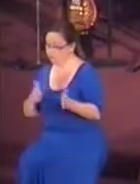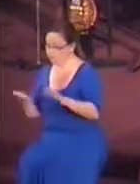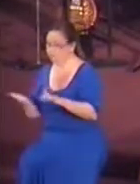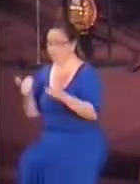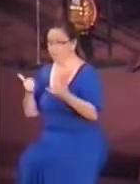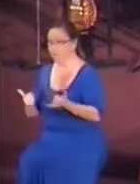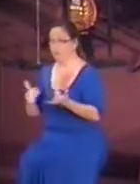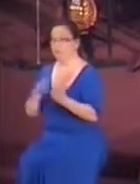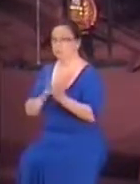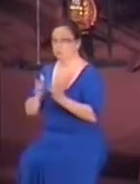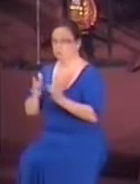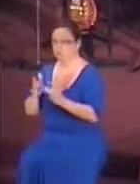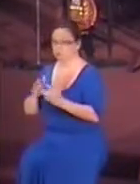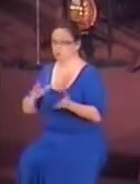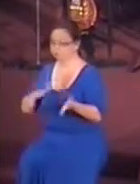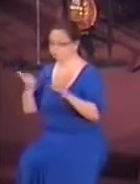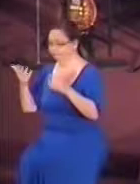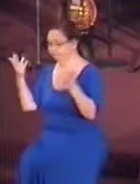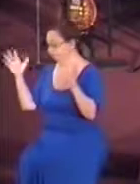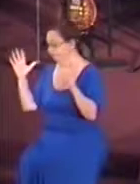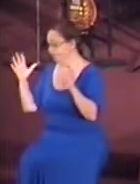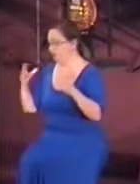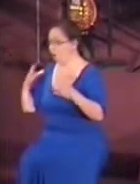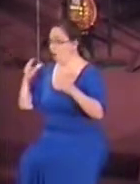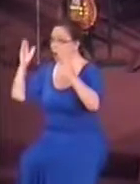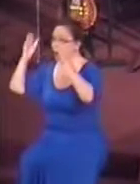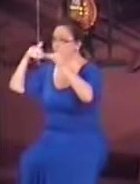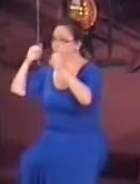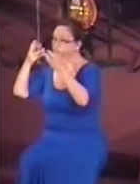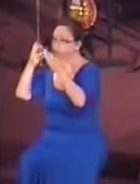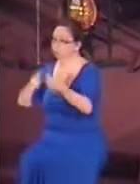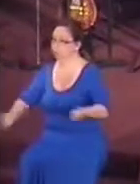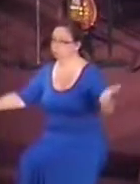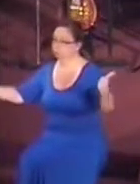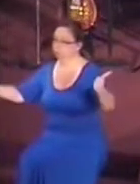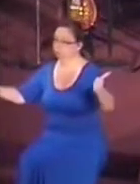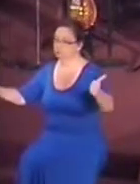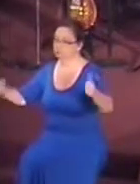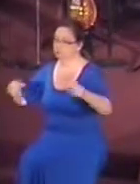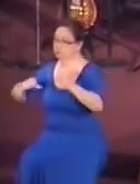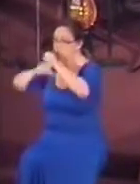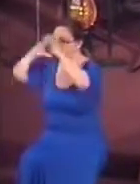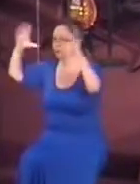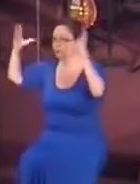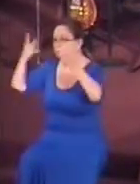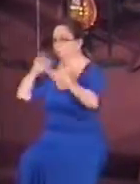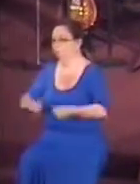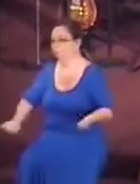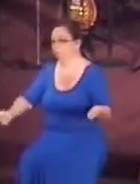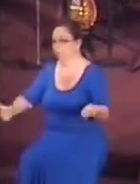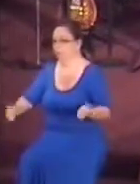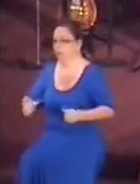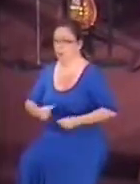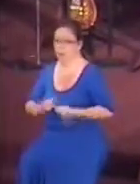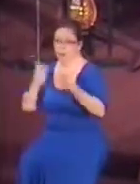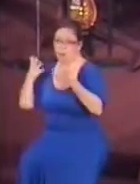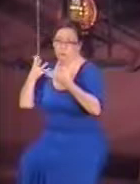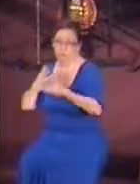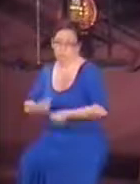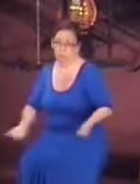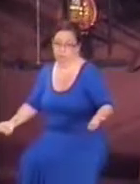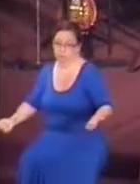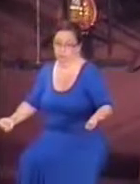was now dead. Their hopes were shattered. Their dreams were shattered. Their emotions were shattered. Most of them were in